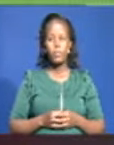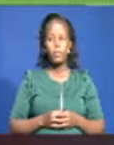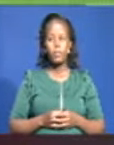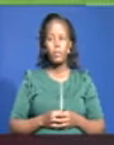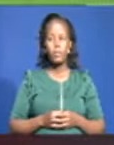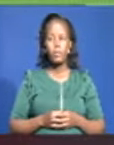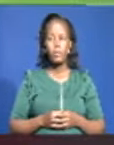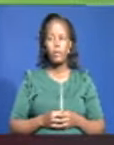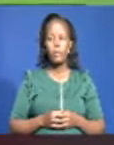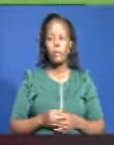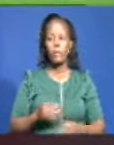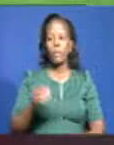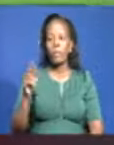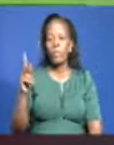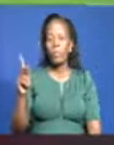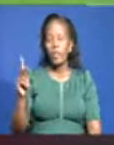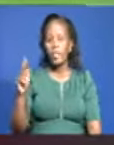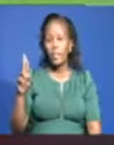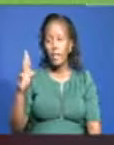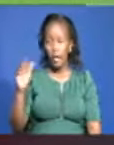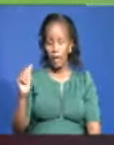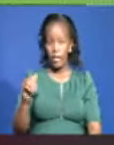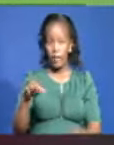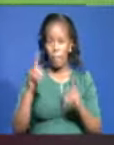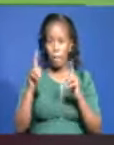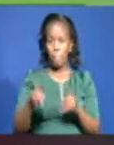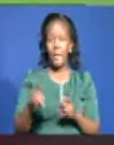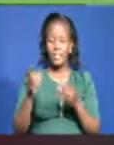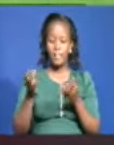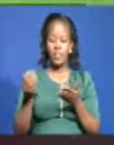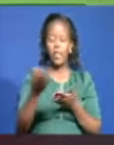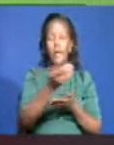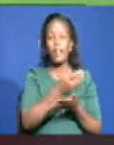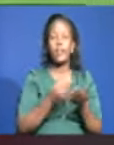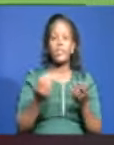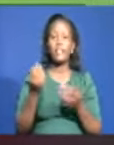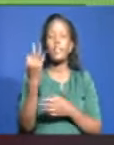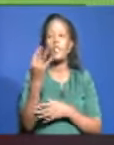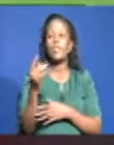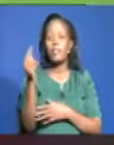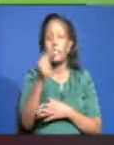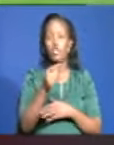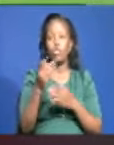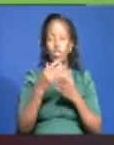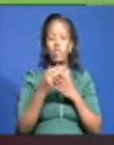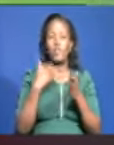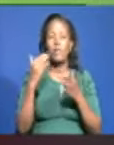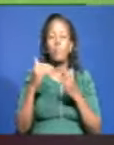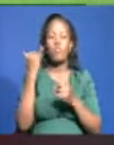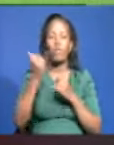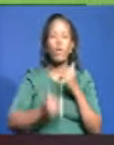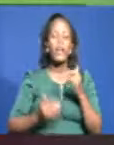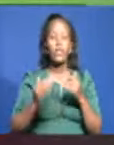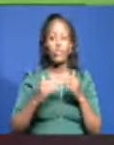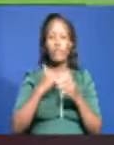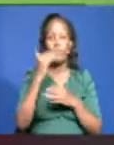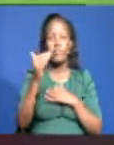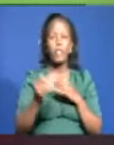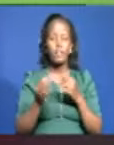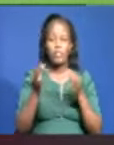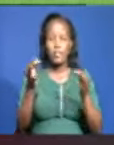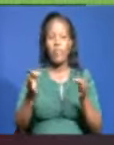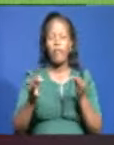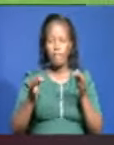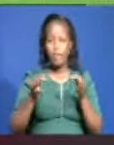KRA to raise at least 3 trillion by the end of the next financial year and to